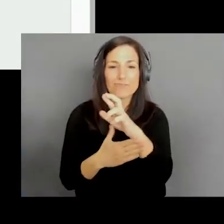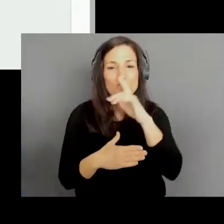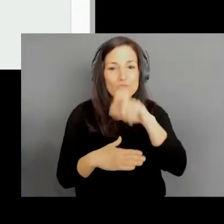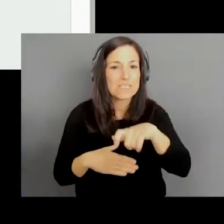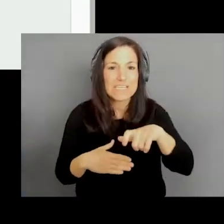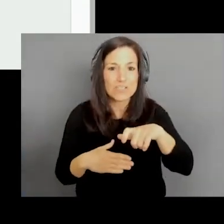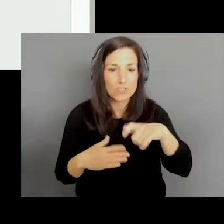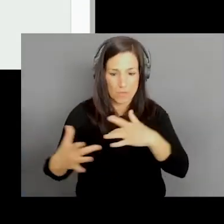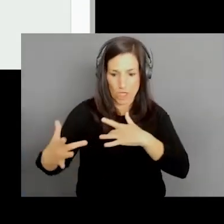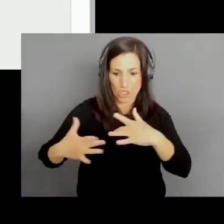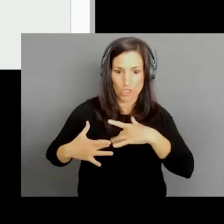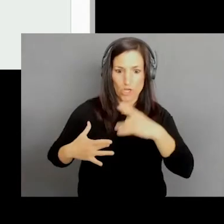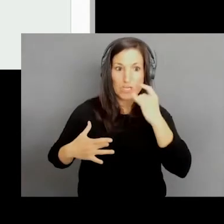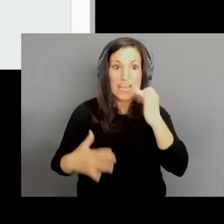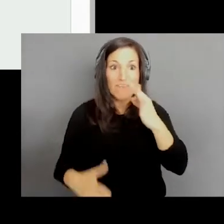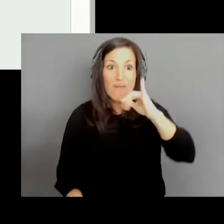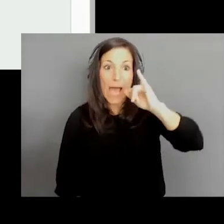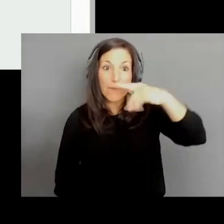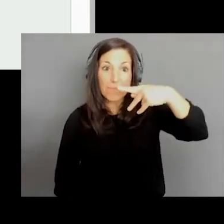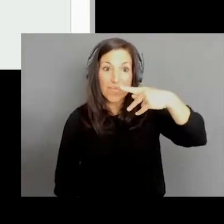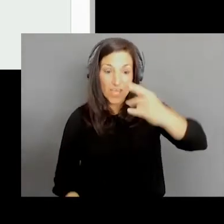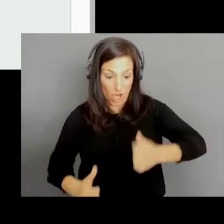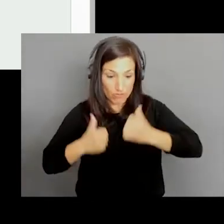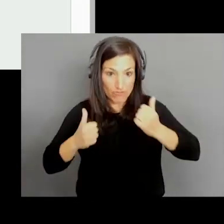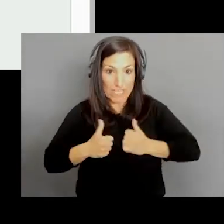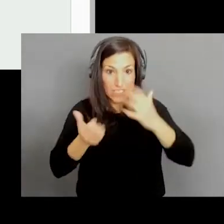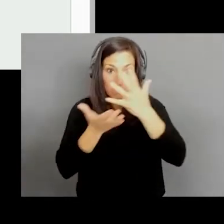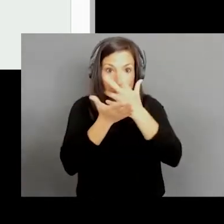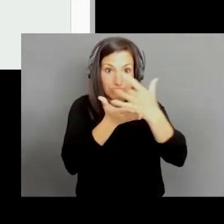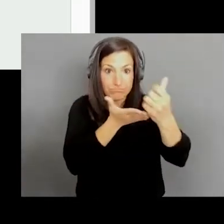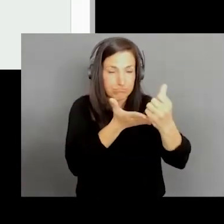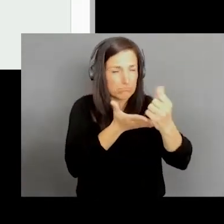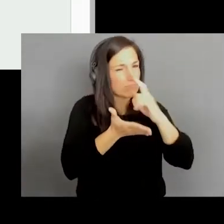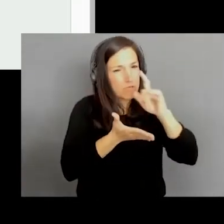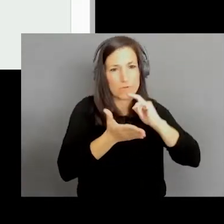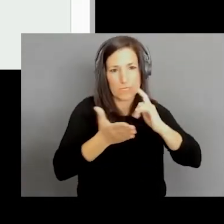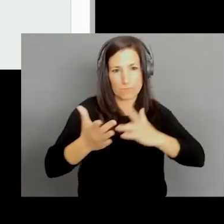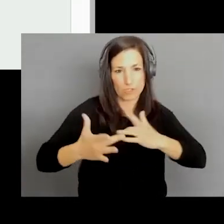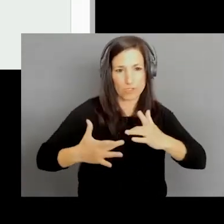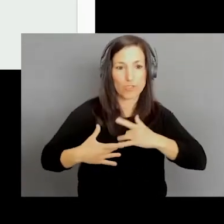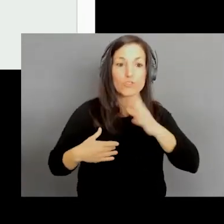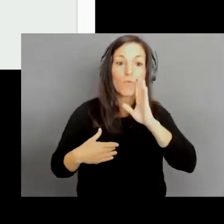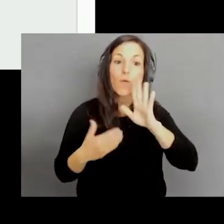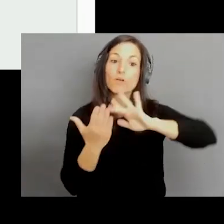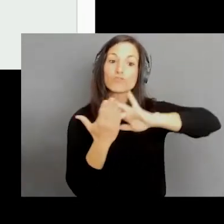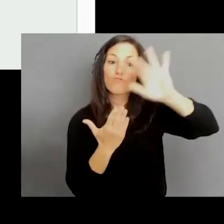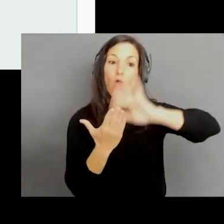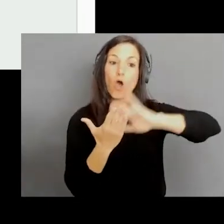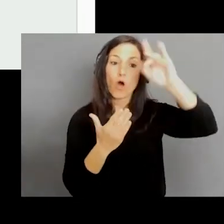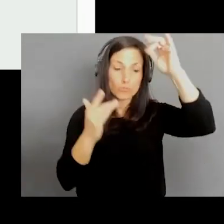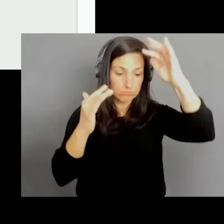out of IP addresses. So I'm going to scroll down and I'm going to click Create Pool.